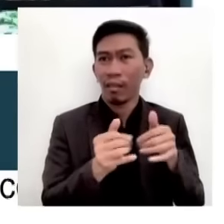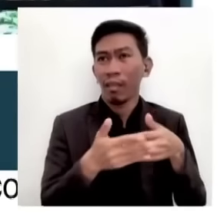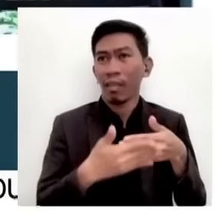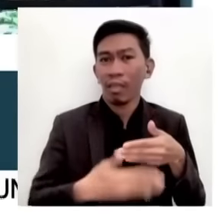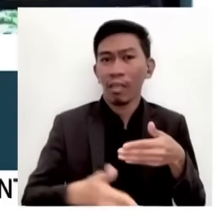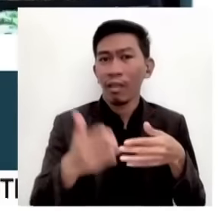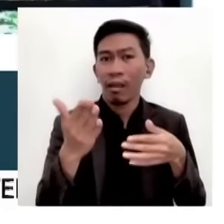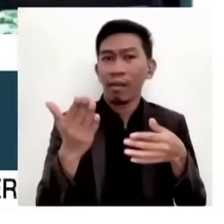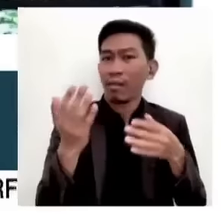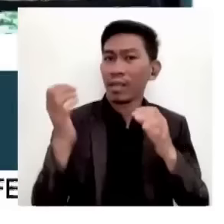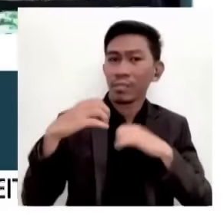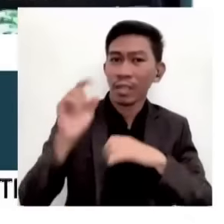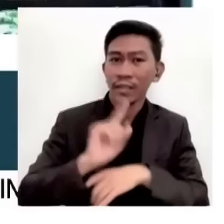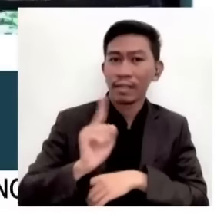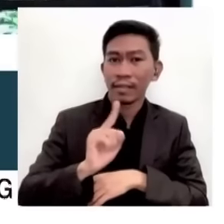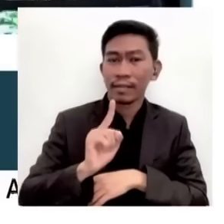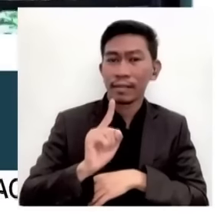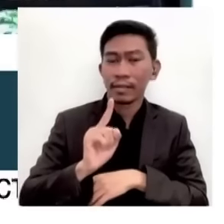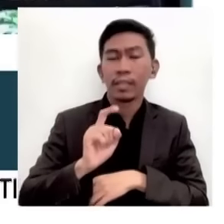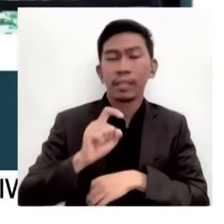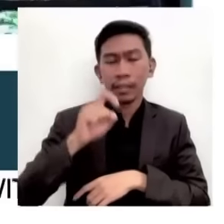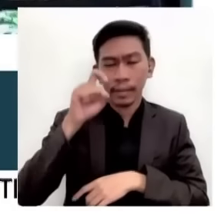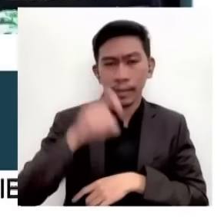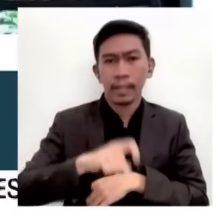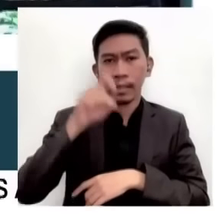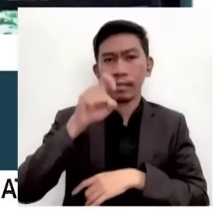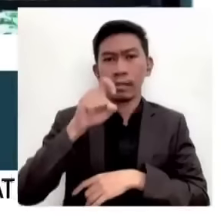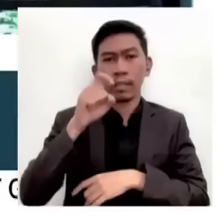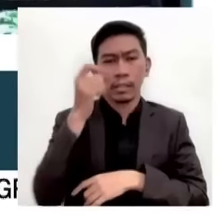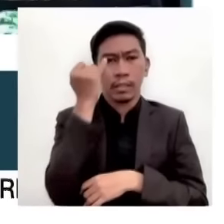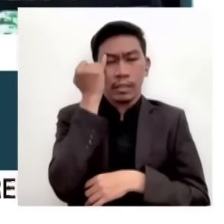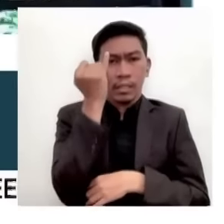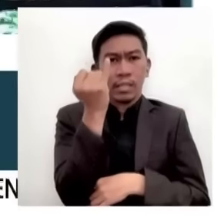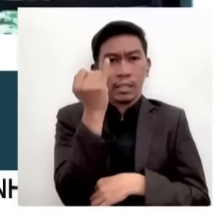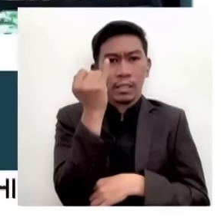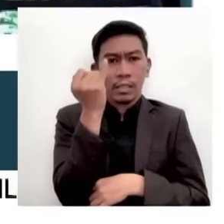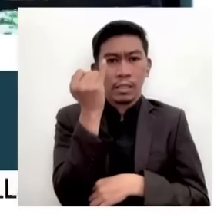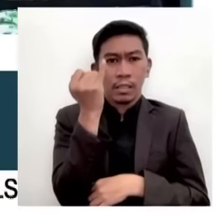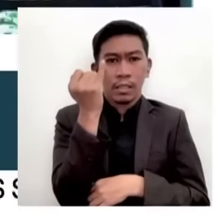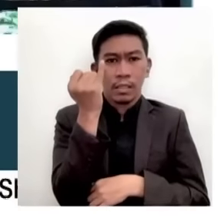gobyerno? So we have to find a way kung saan